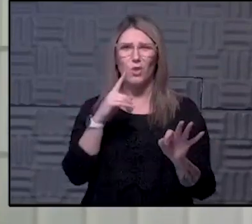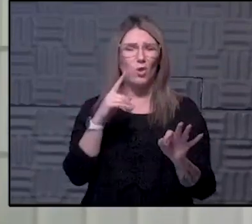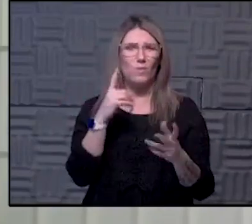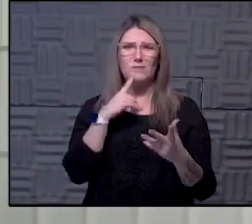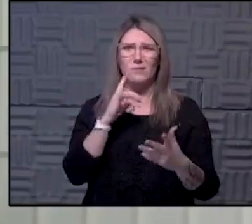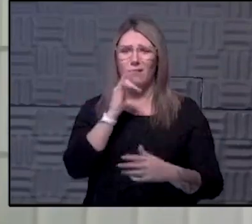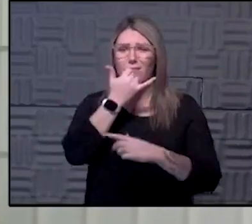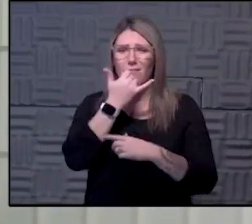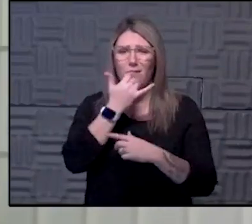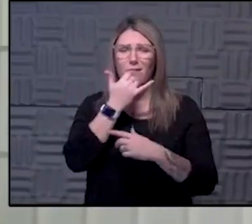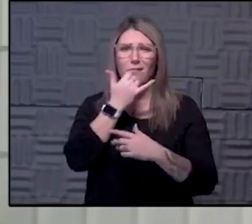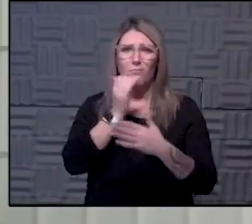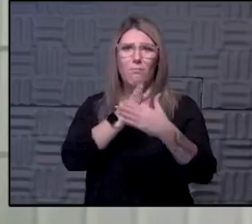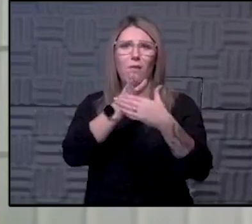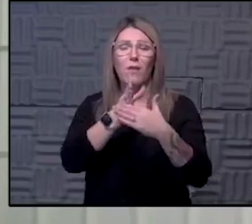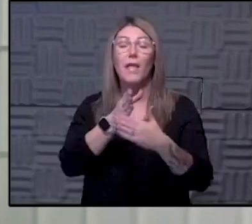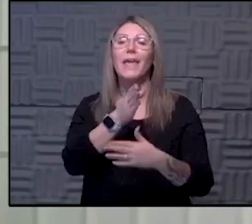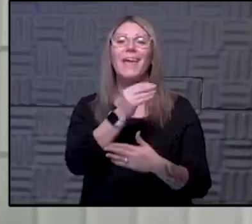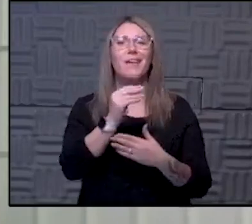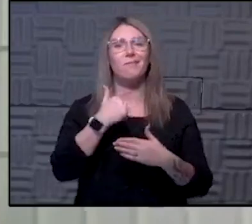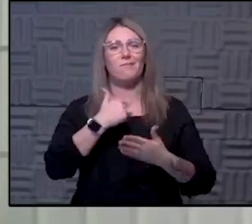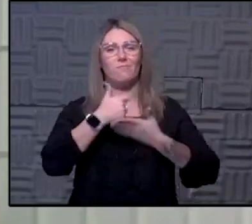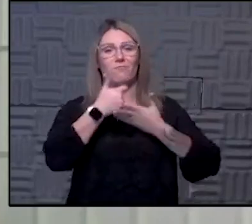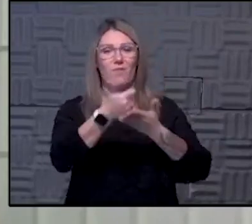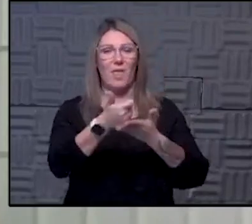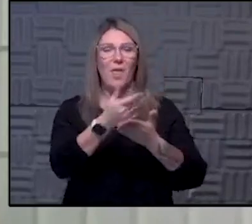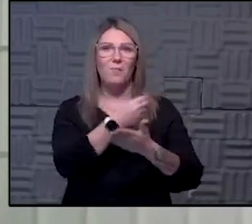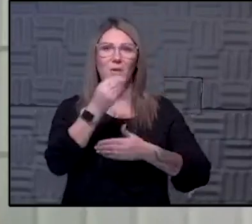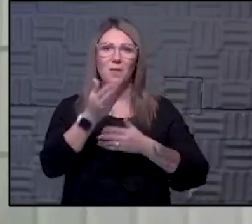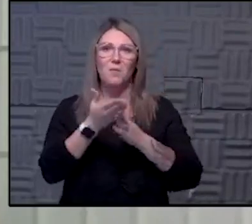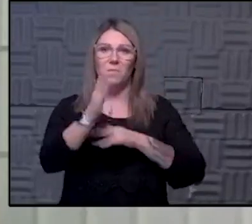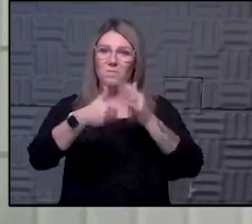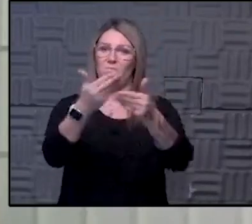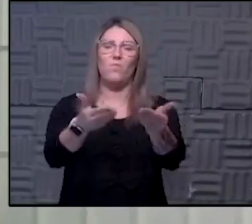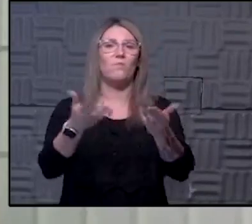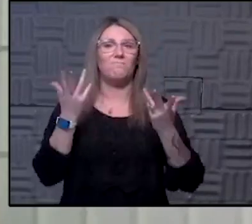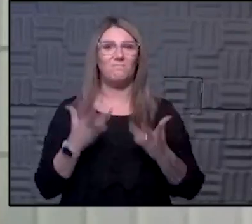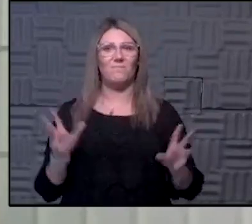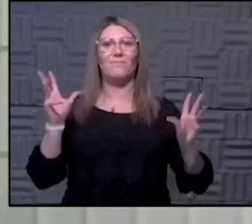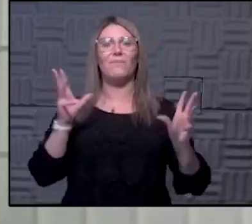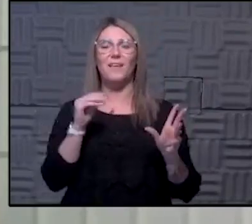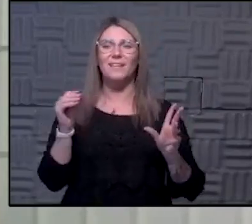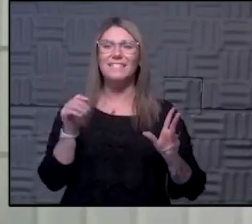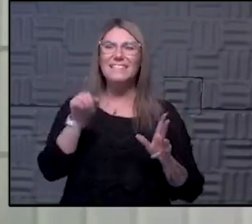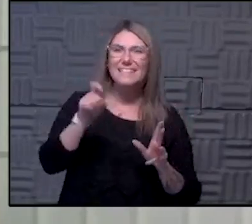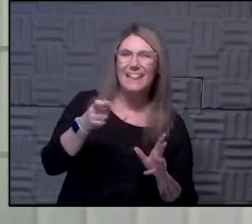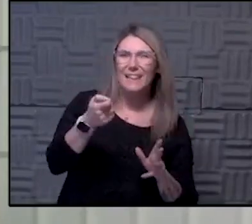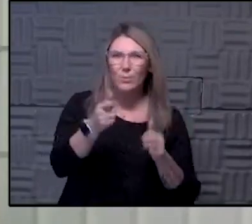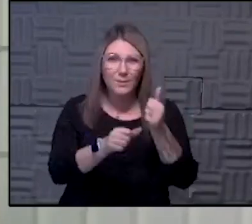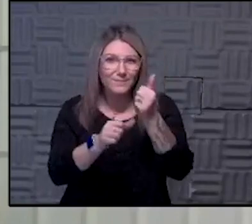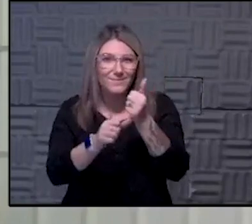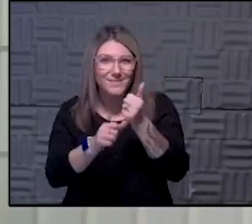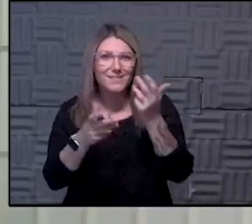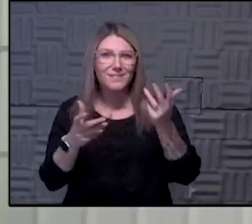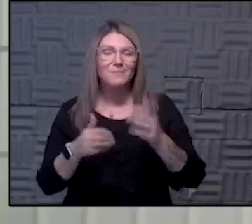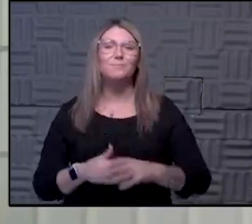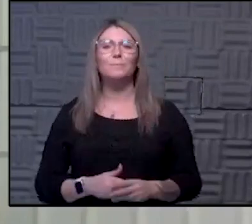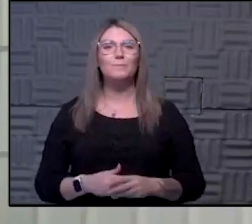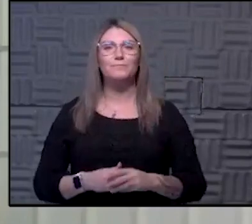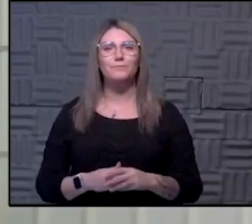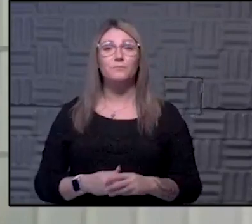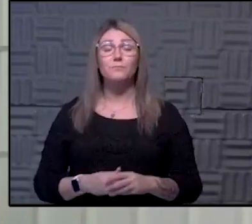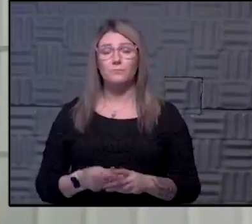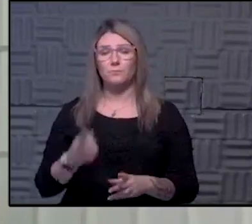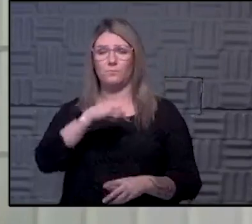into. And I was able to help them get registered and move through that process. And they just need a little bit of assistance. And so we